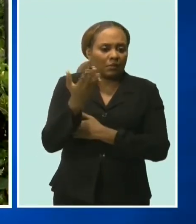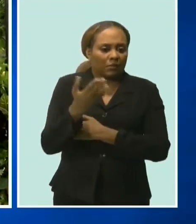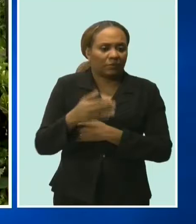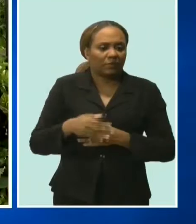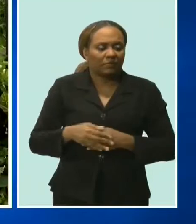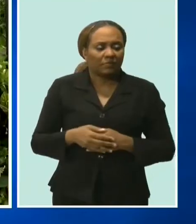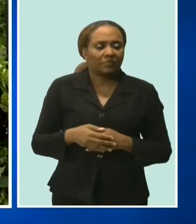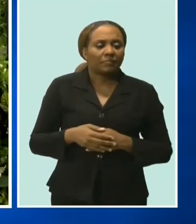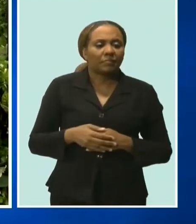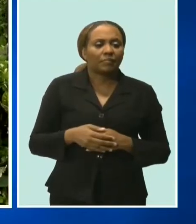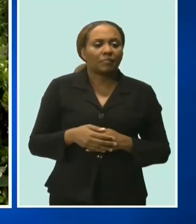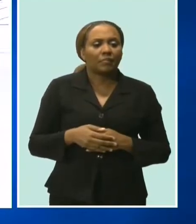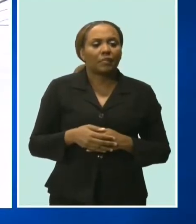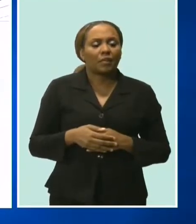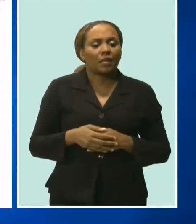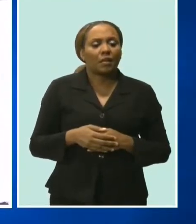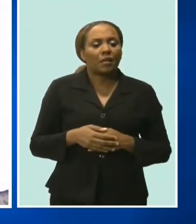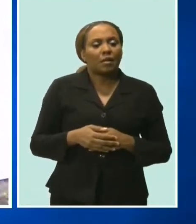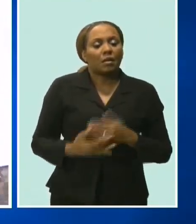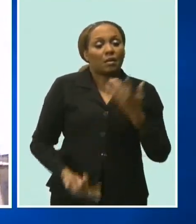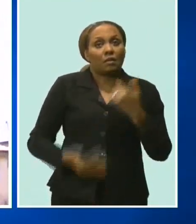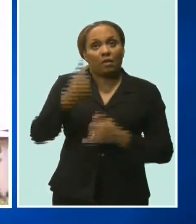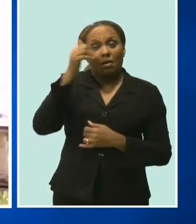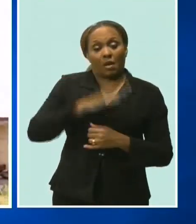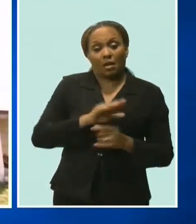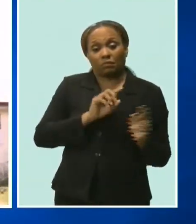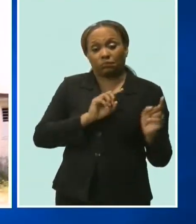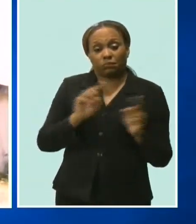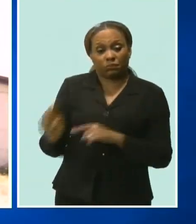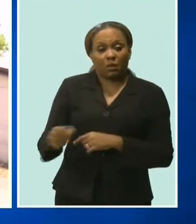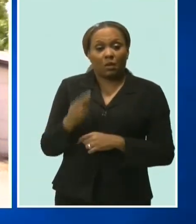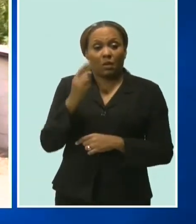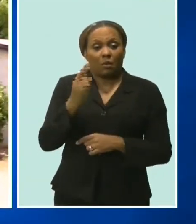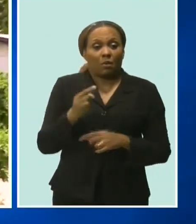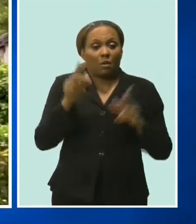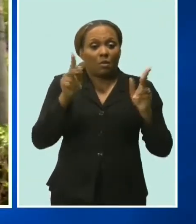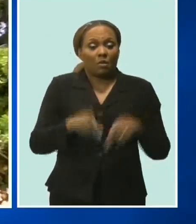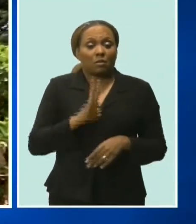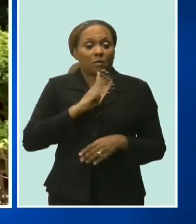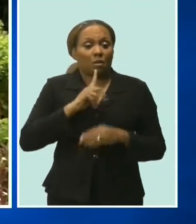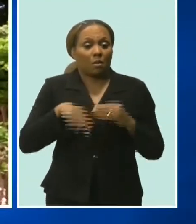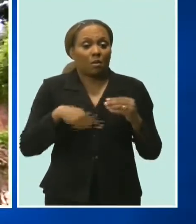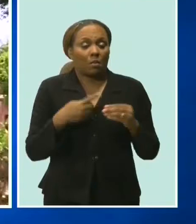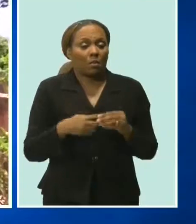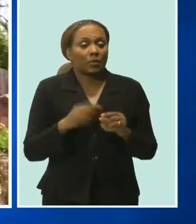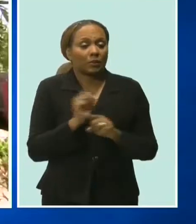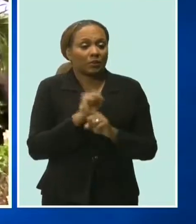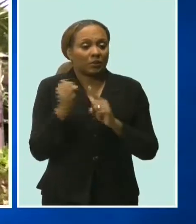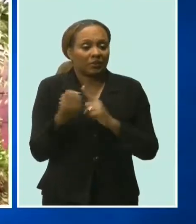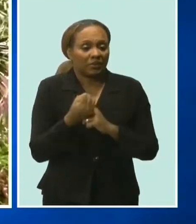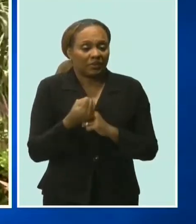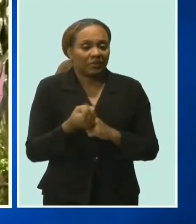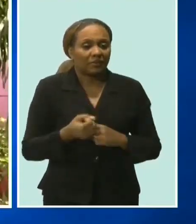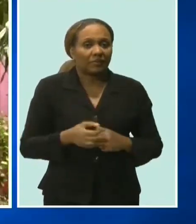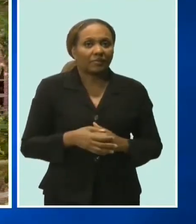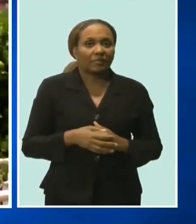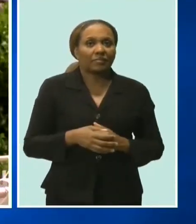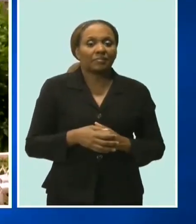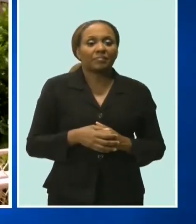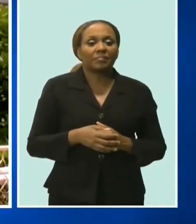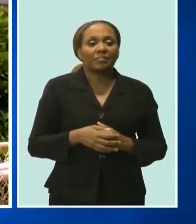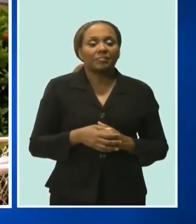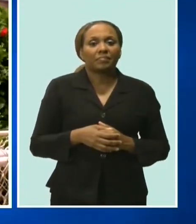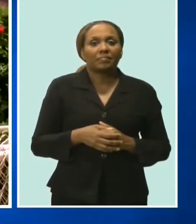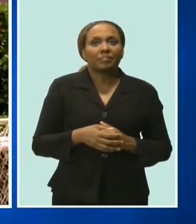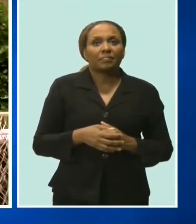Officer Mervyn Mears responded to the blaze. One of the occupants has been speaking about the incident. I was